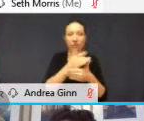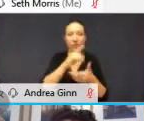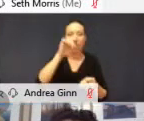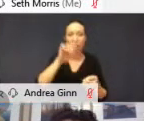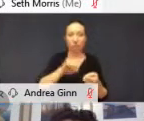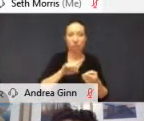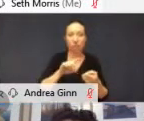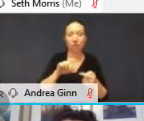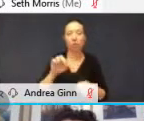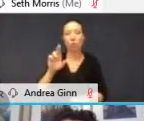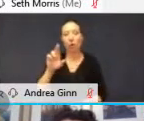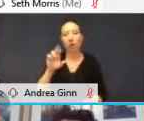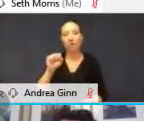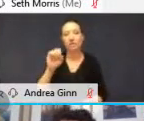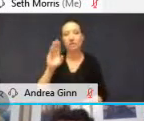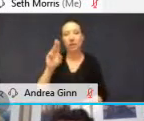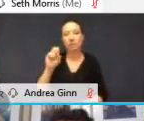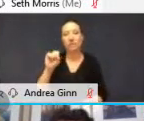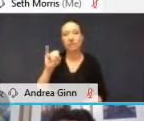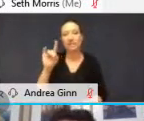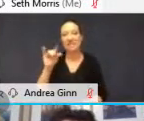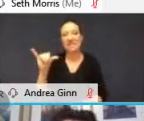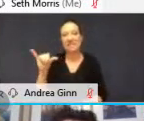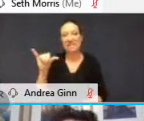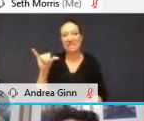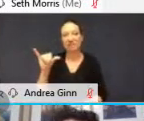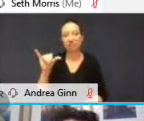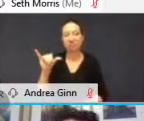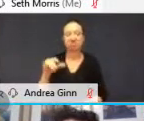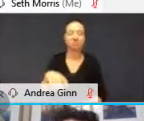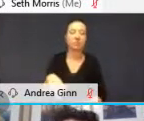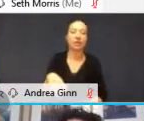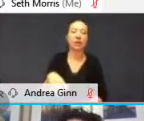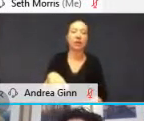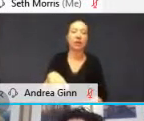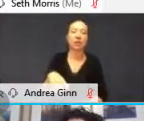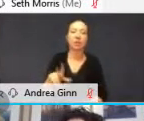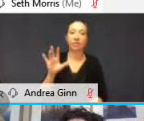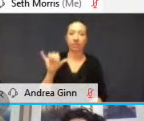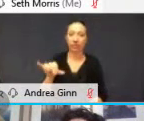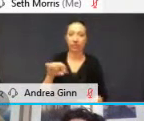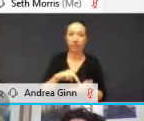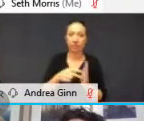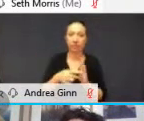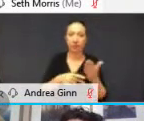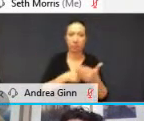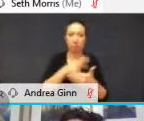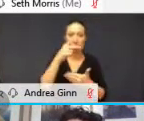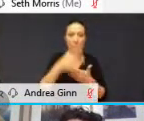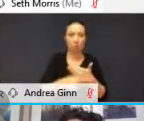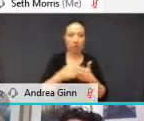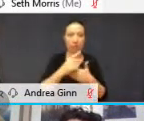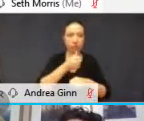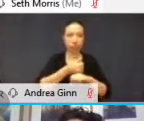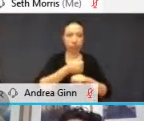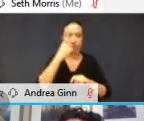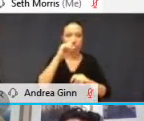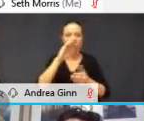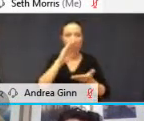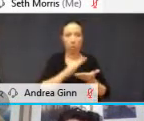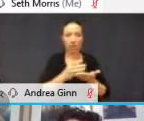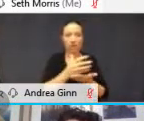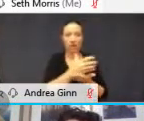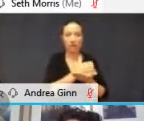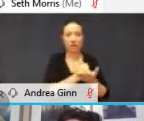subsidies. And when we're talking about this, we're talking about a program for lower income individuals that